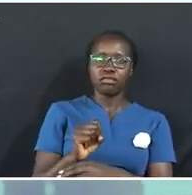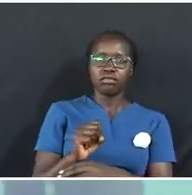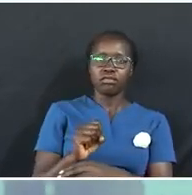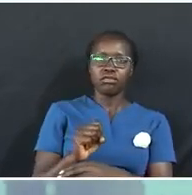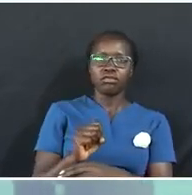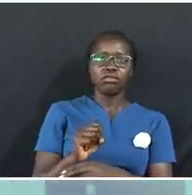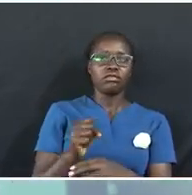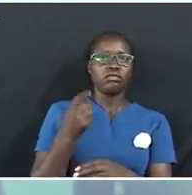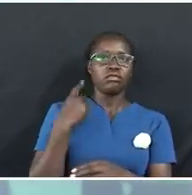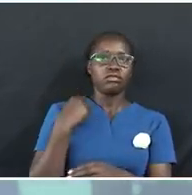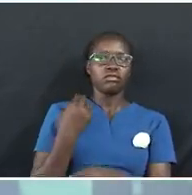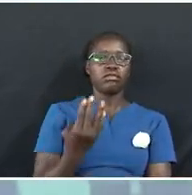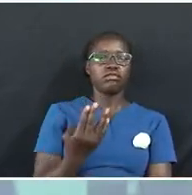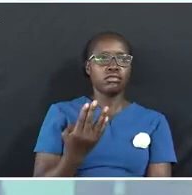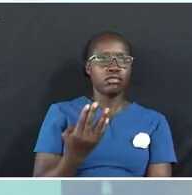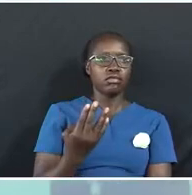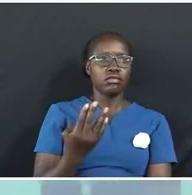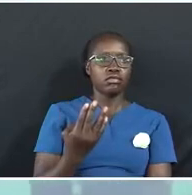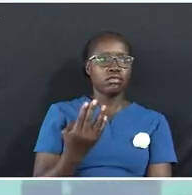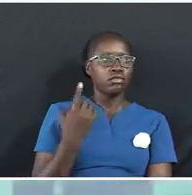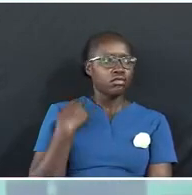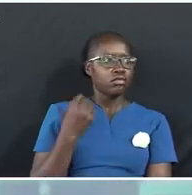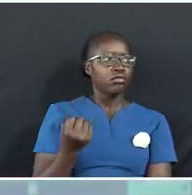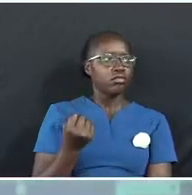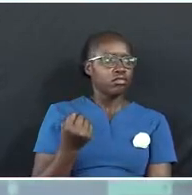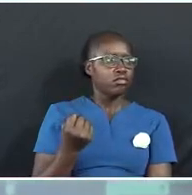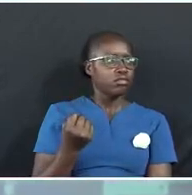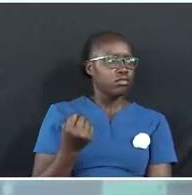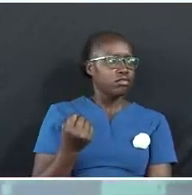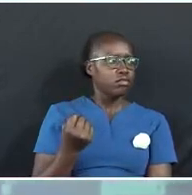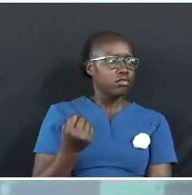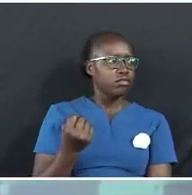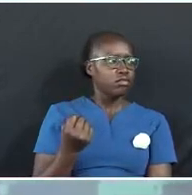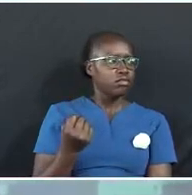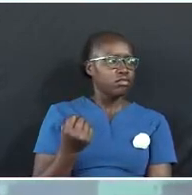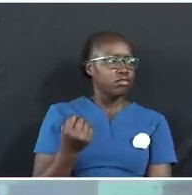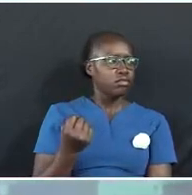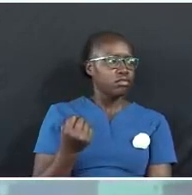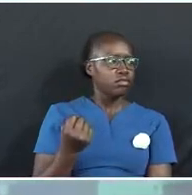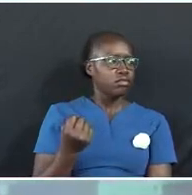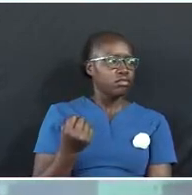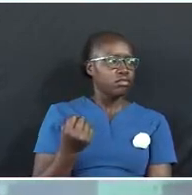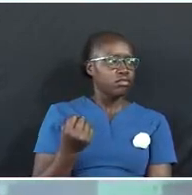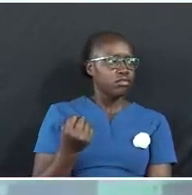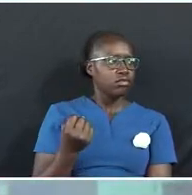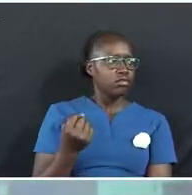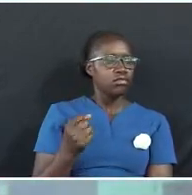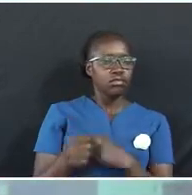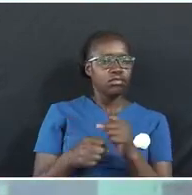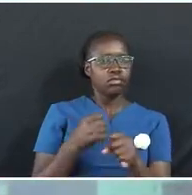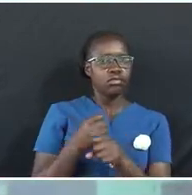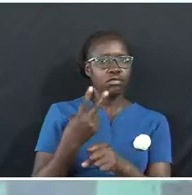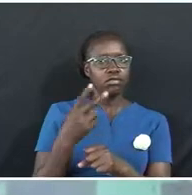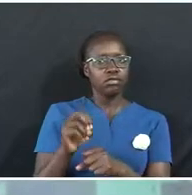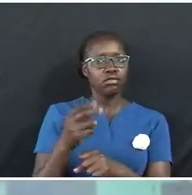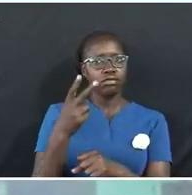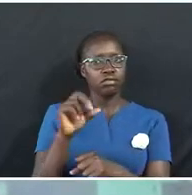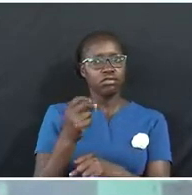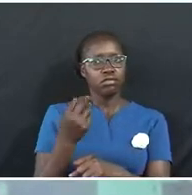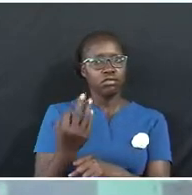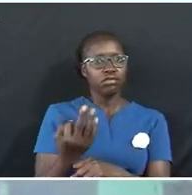Number four, don't forget. Number five or four. Four, don't forget this one. The year